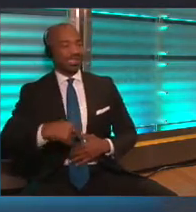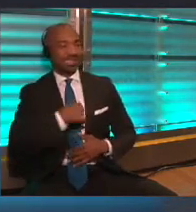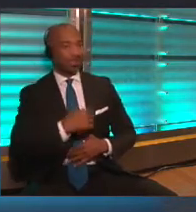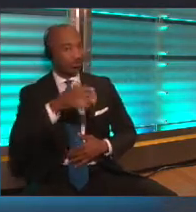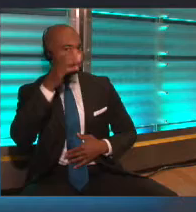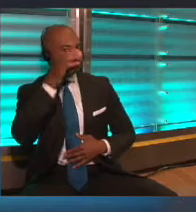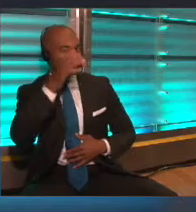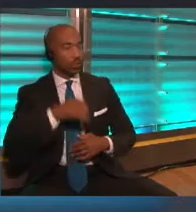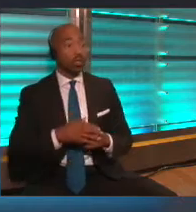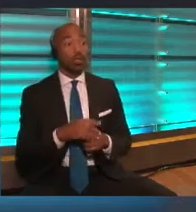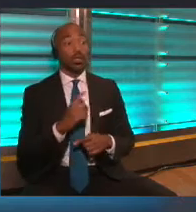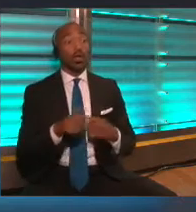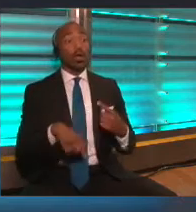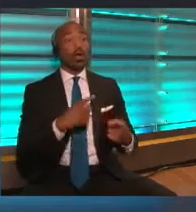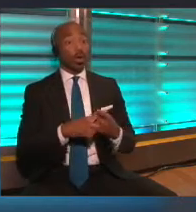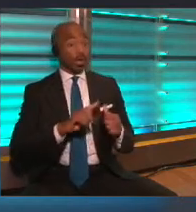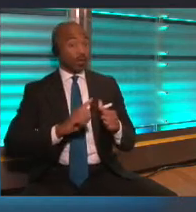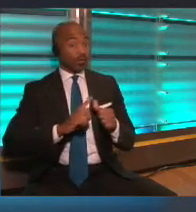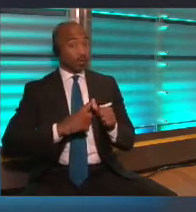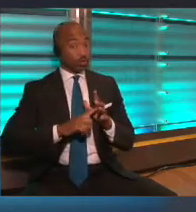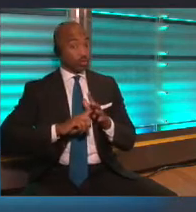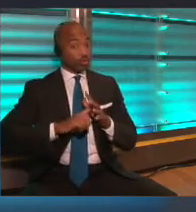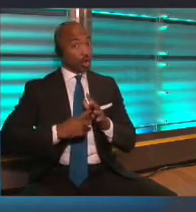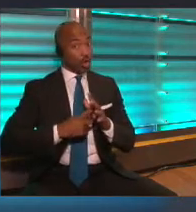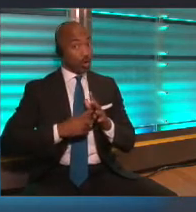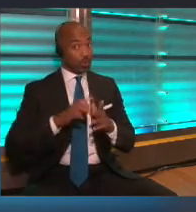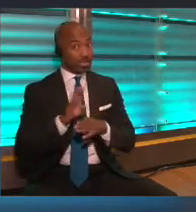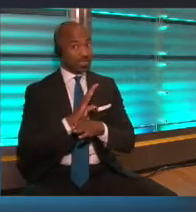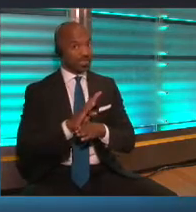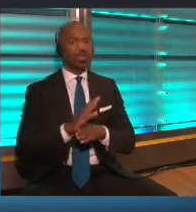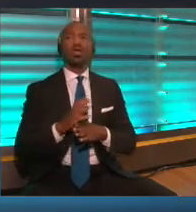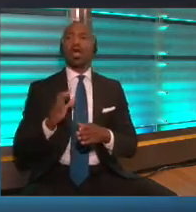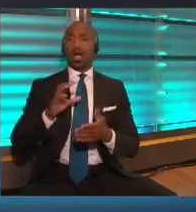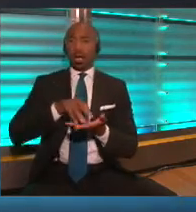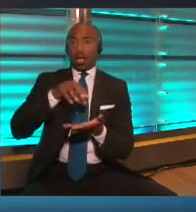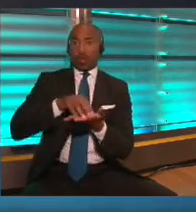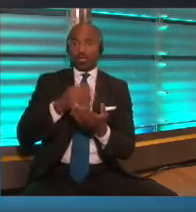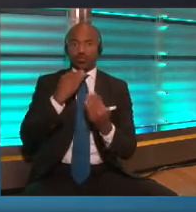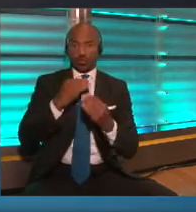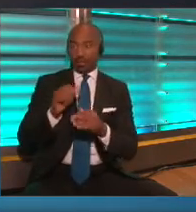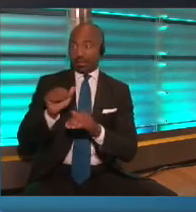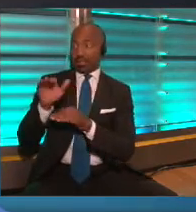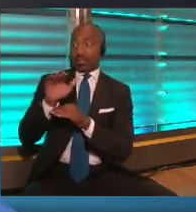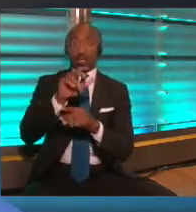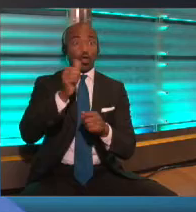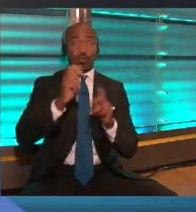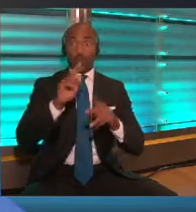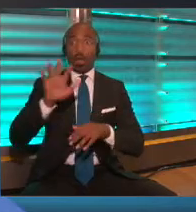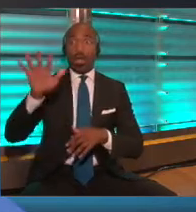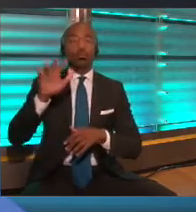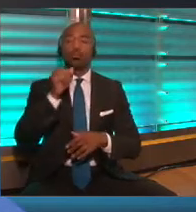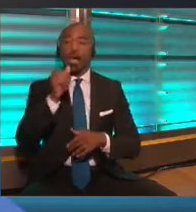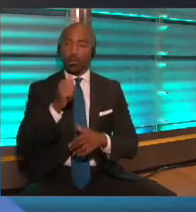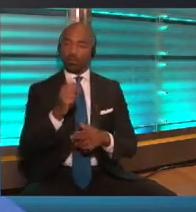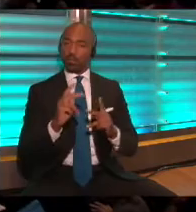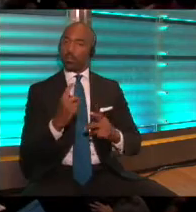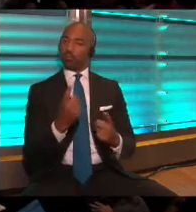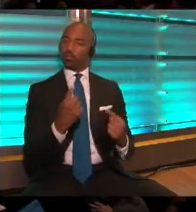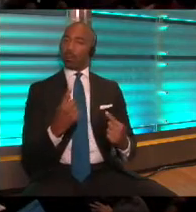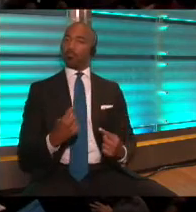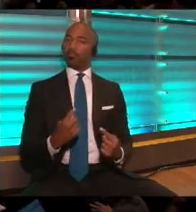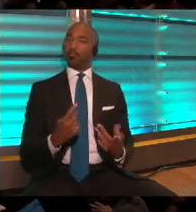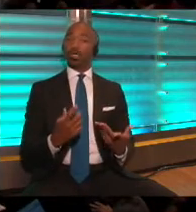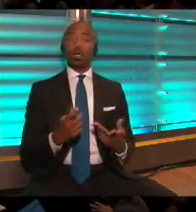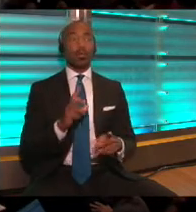company, we didn't ship our cupcakes. It wasn't part of our original business plan. And maybe a couple months into the business, we start getting calls from